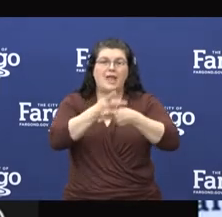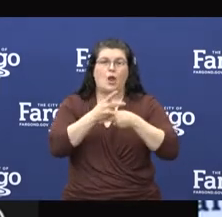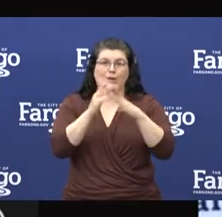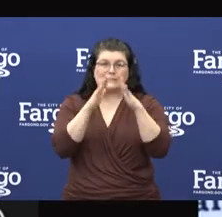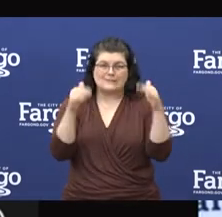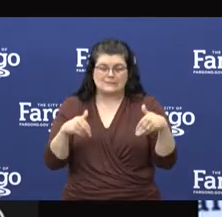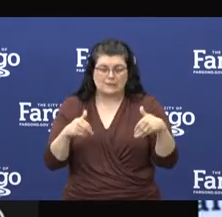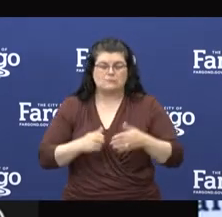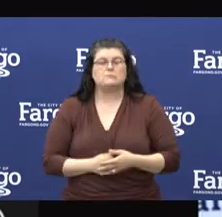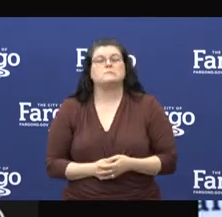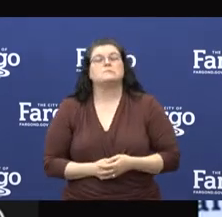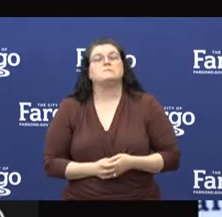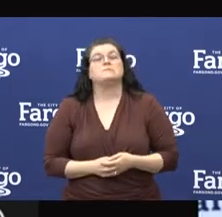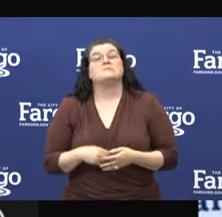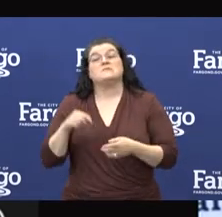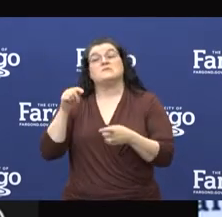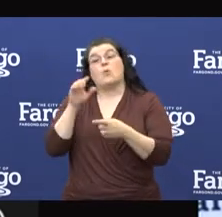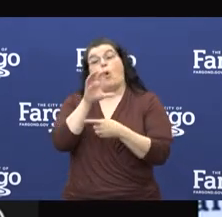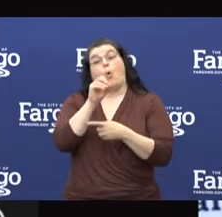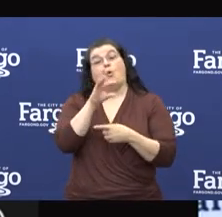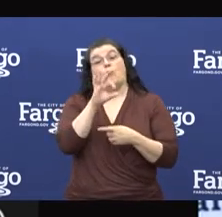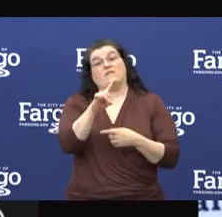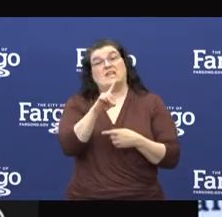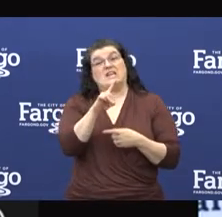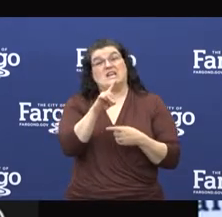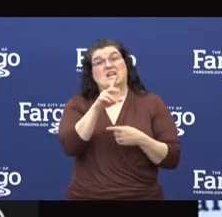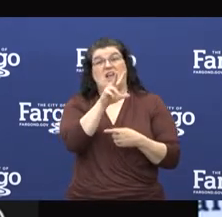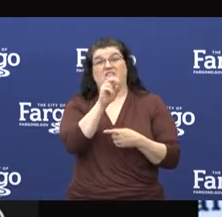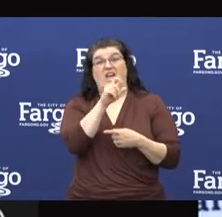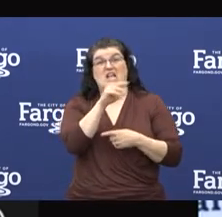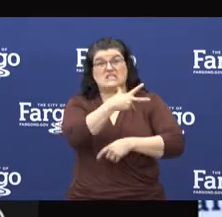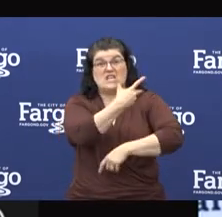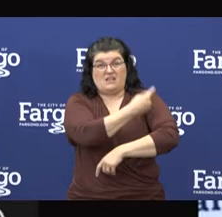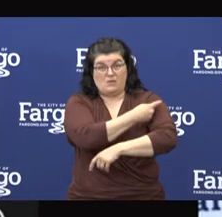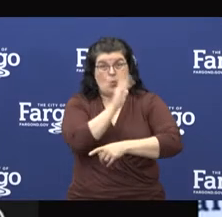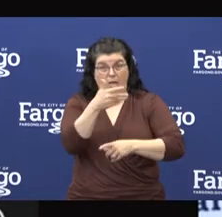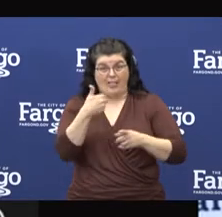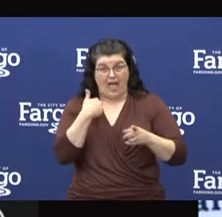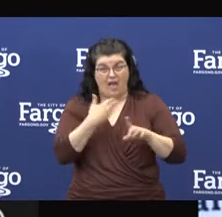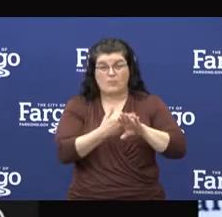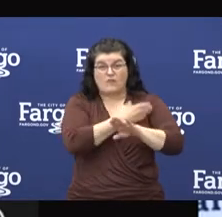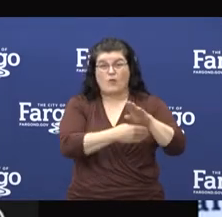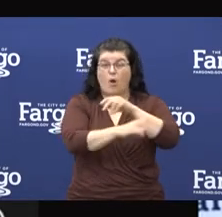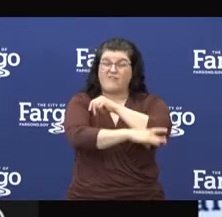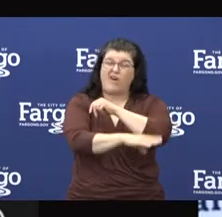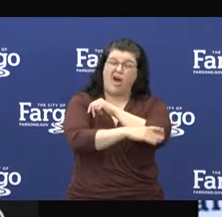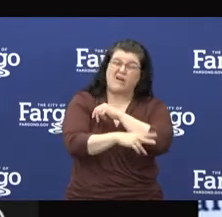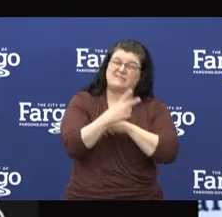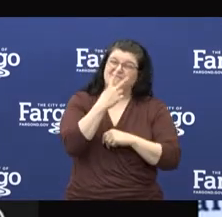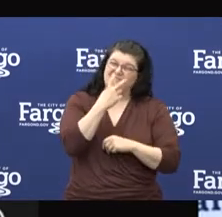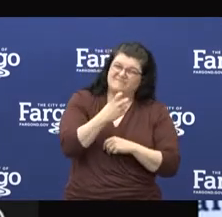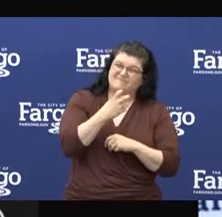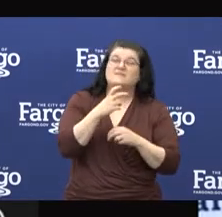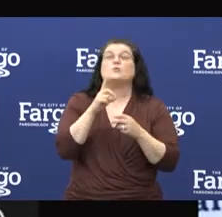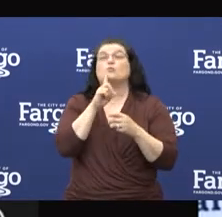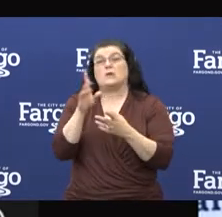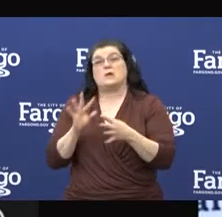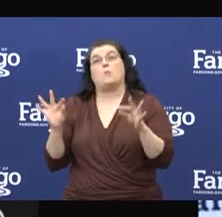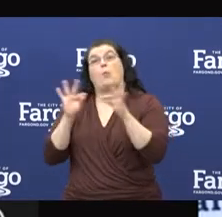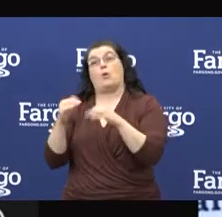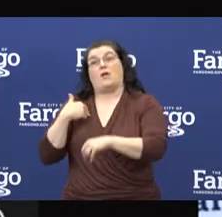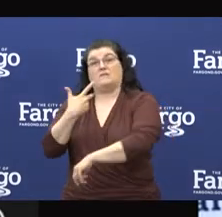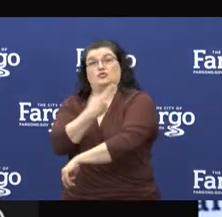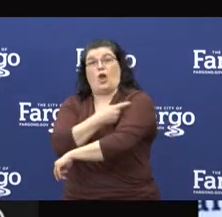very unlikely that a COVID vaccine will be developed and deployed before this fall, flu shots will be a very important prevention